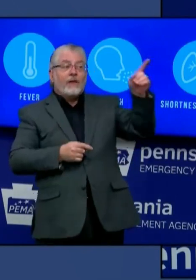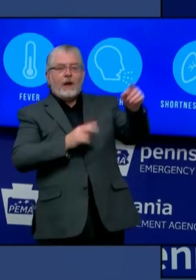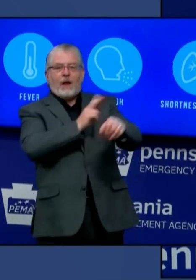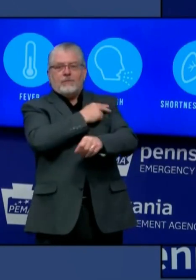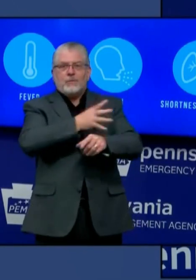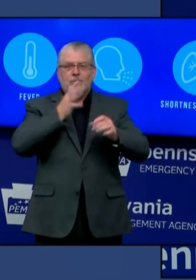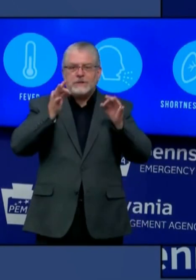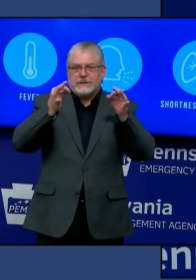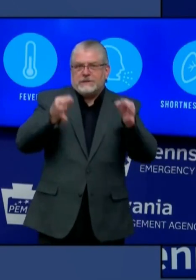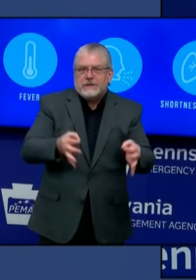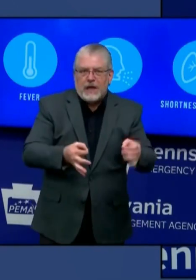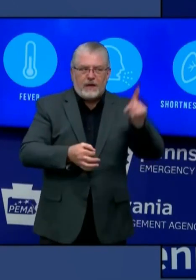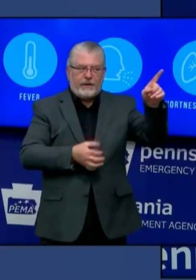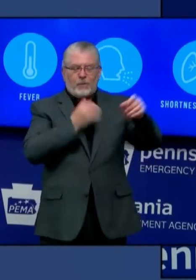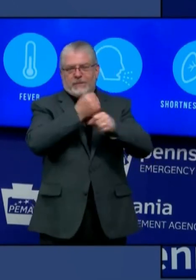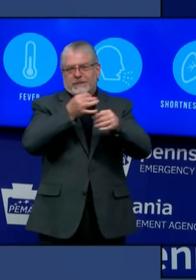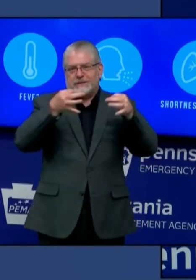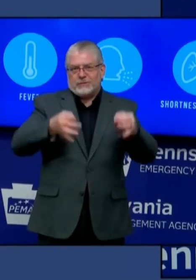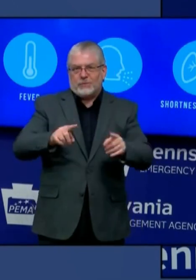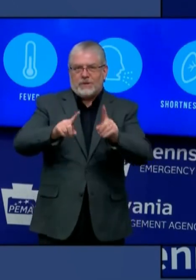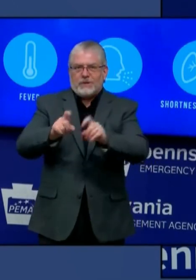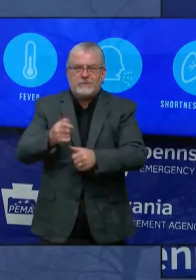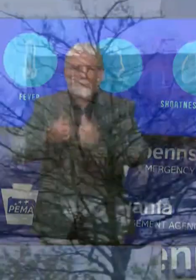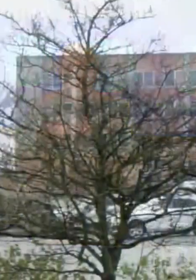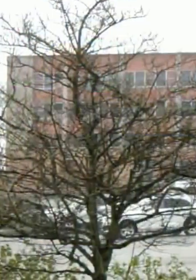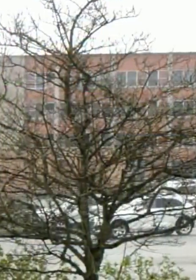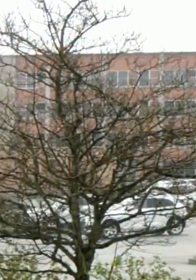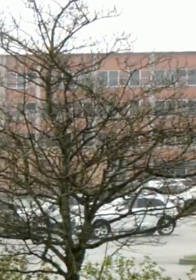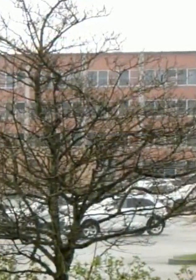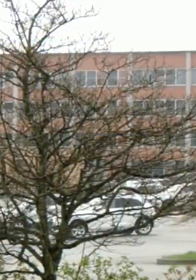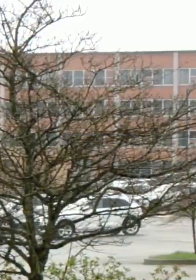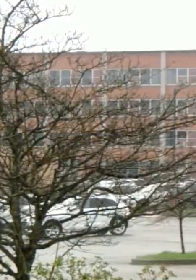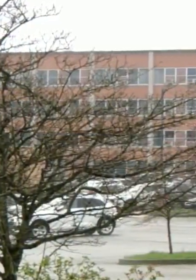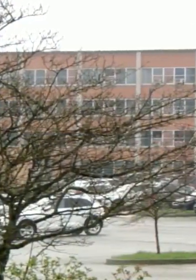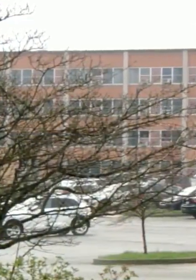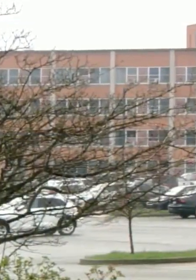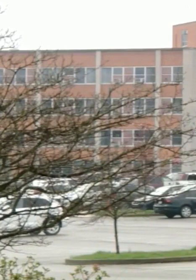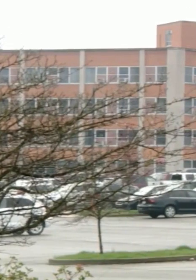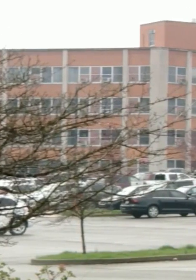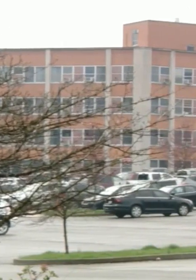that idea of probable cases is something that we are working on.